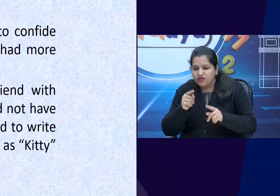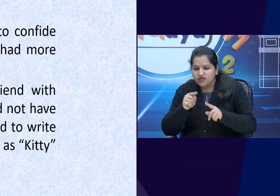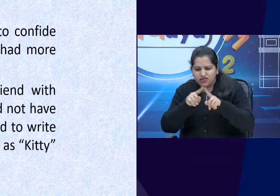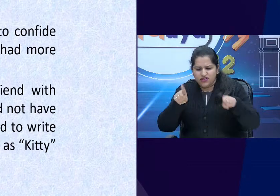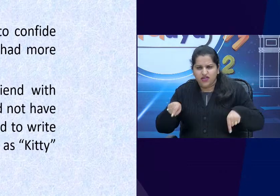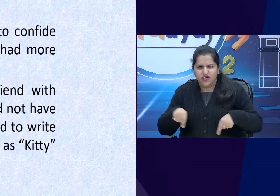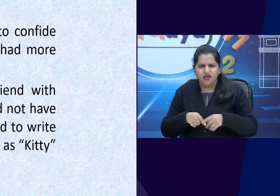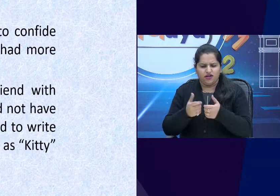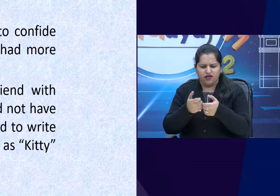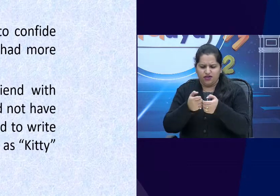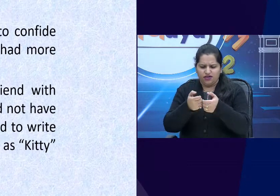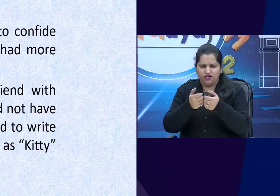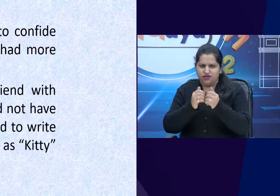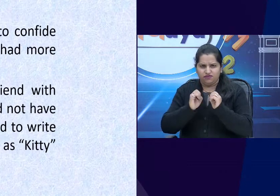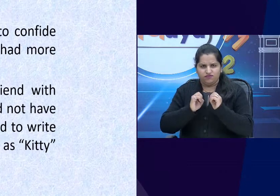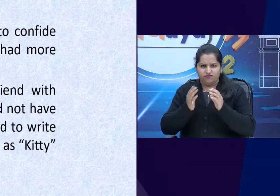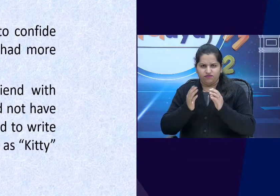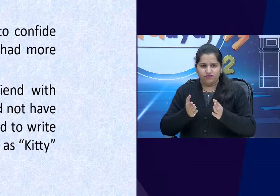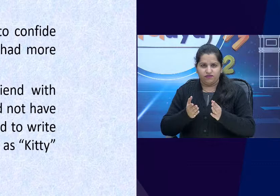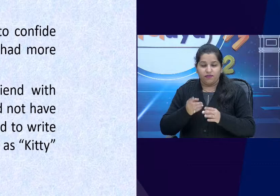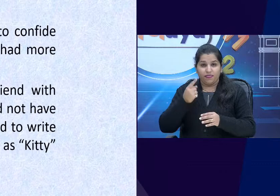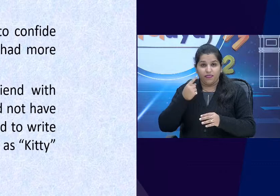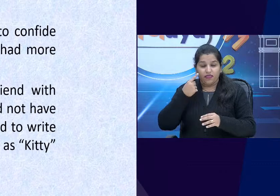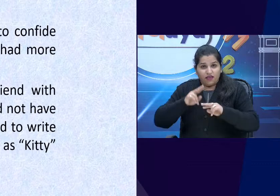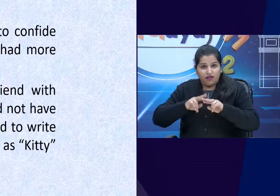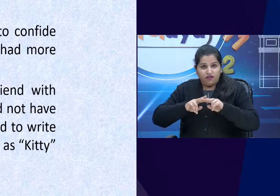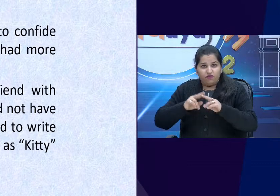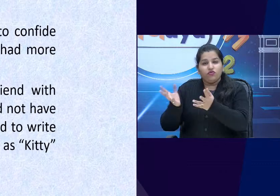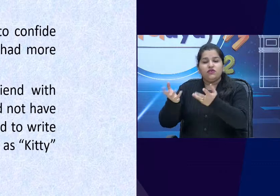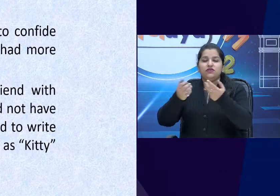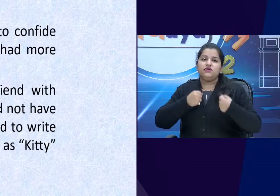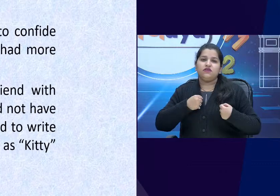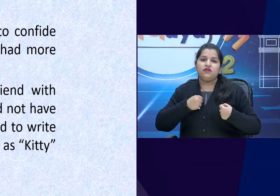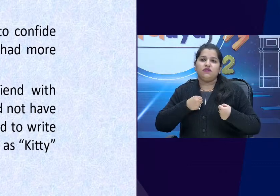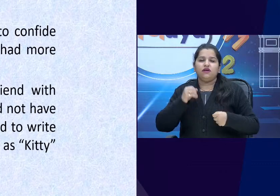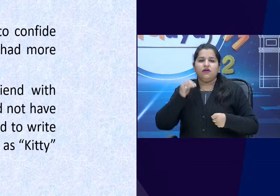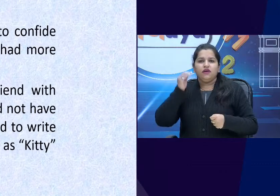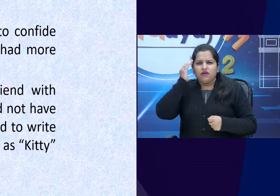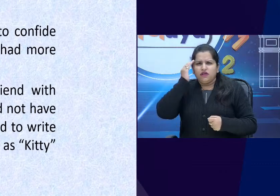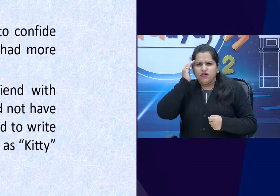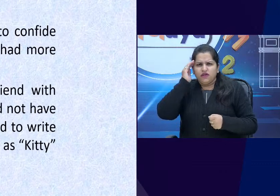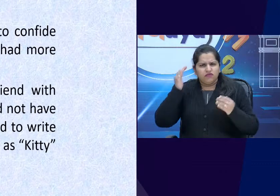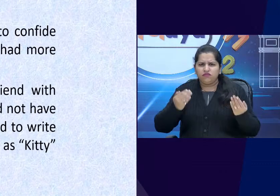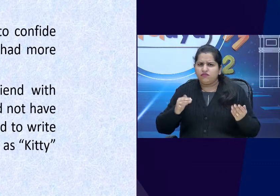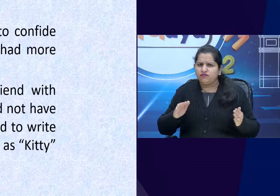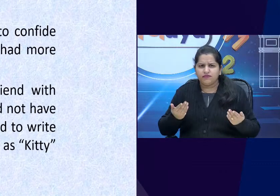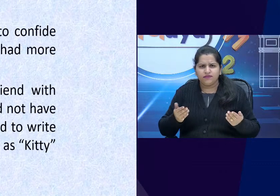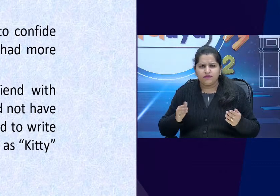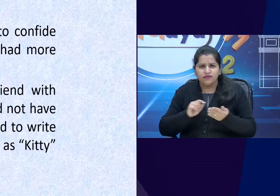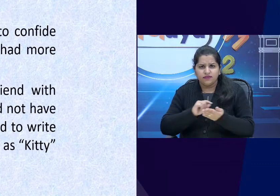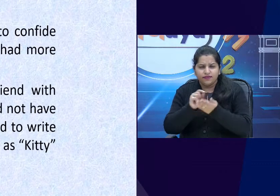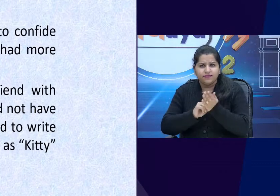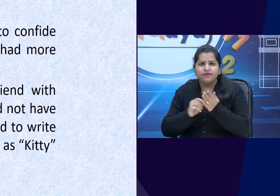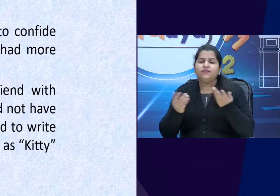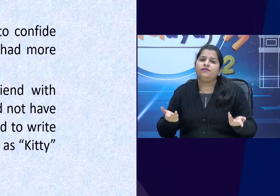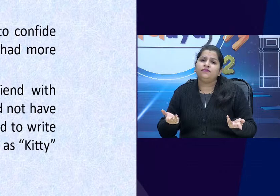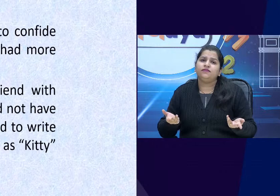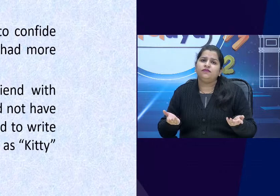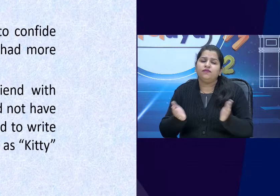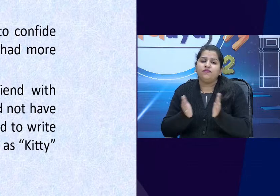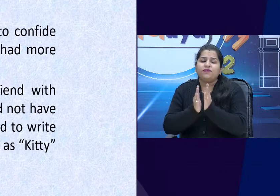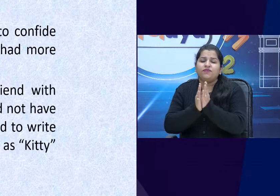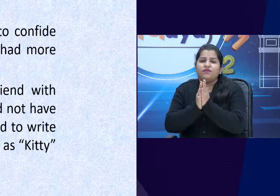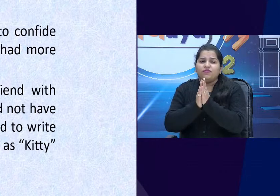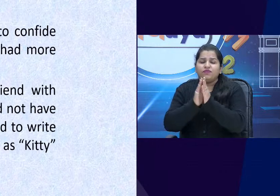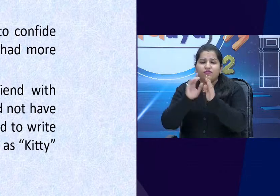Even when you receive a tab, you may not know what to do with the tab. Okay, first like that you will